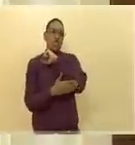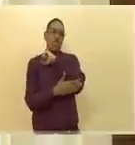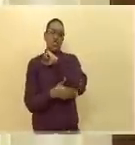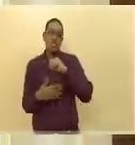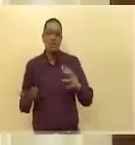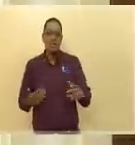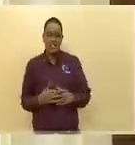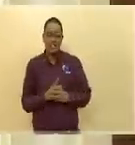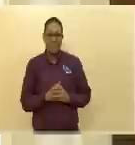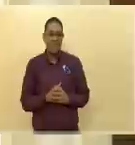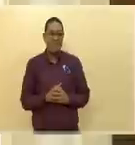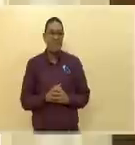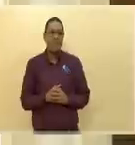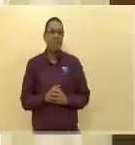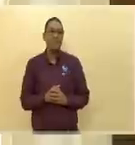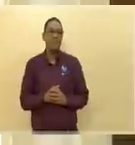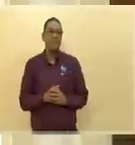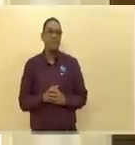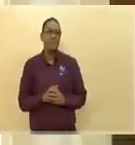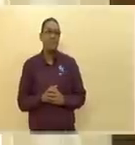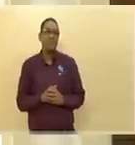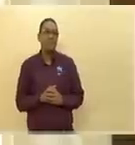And there is sometimes